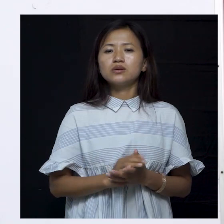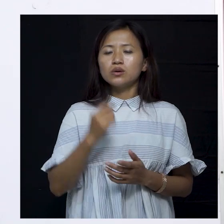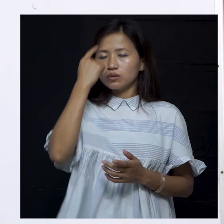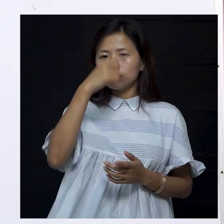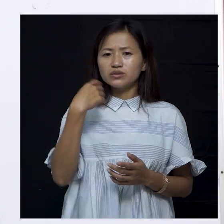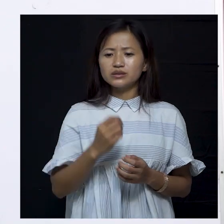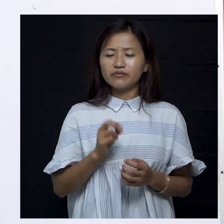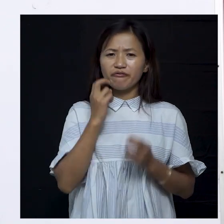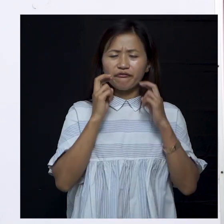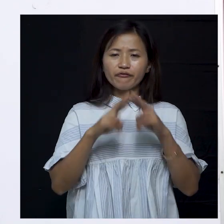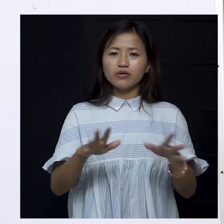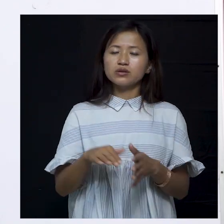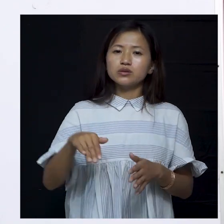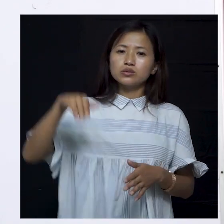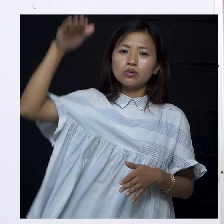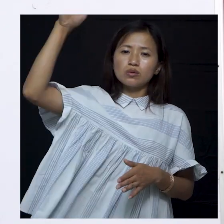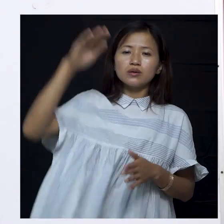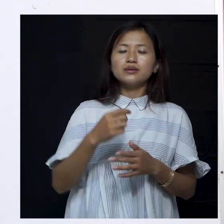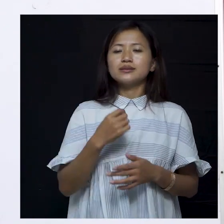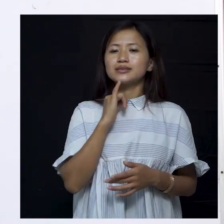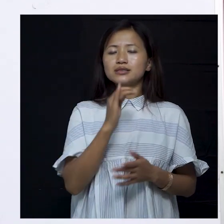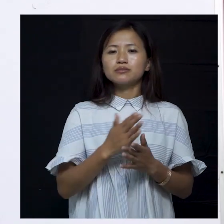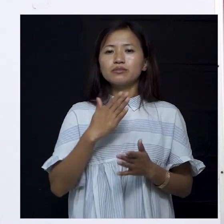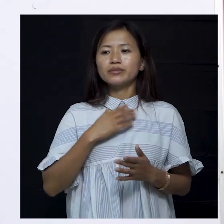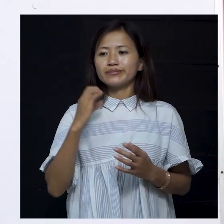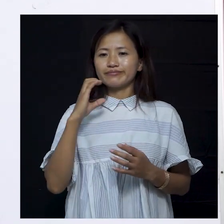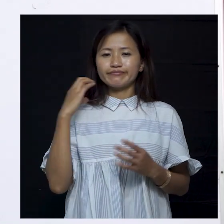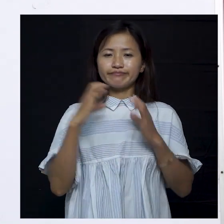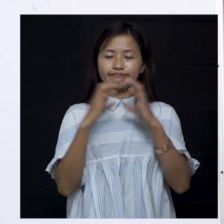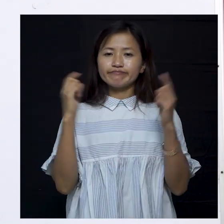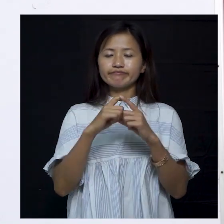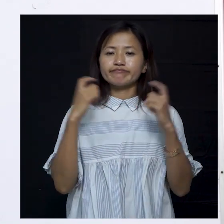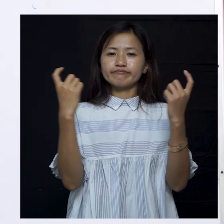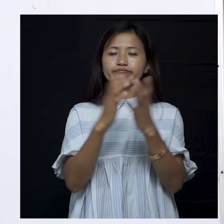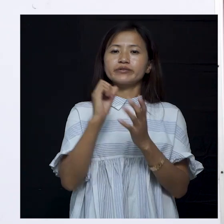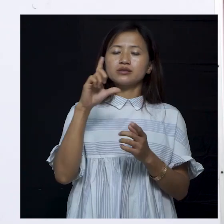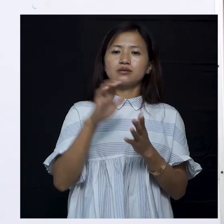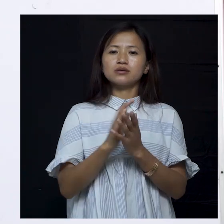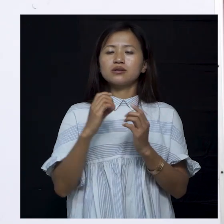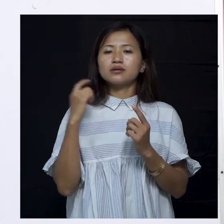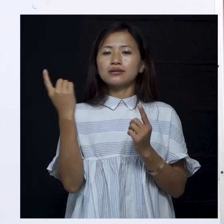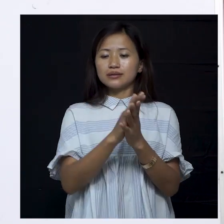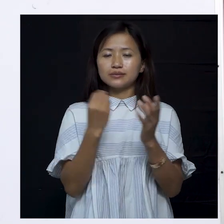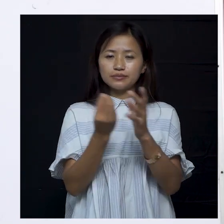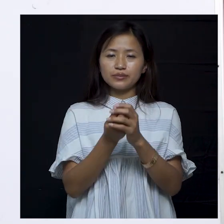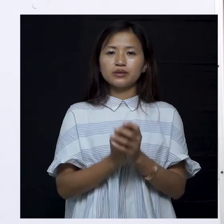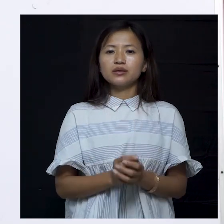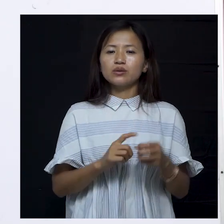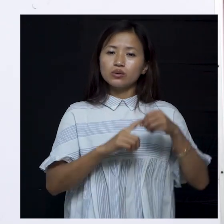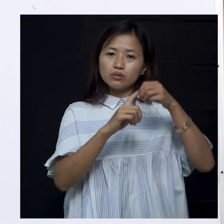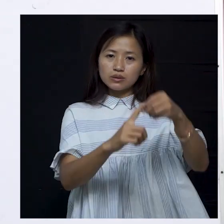is very tall, okay, is my classmate. You can even give that because it is describing the quality of that